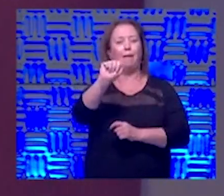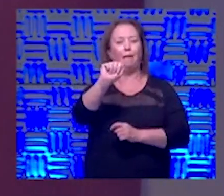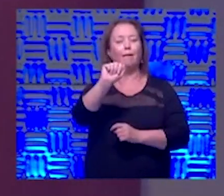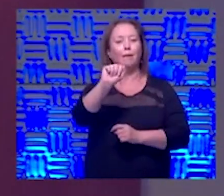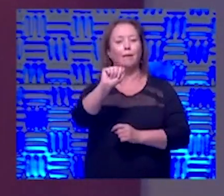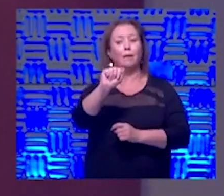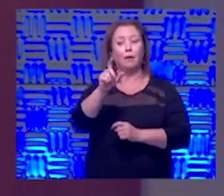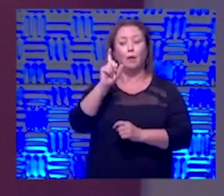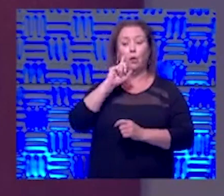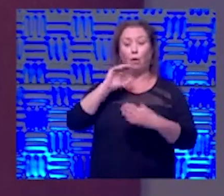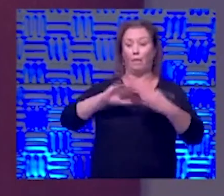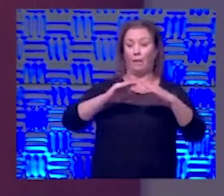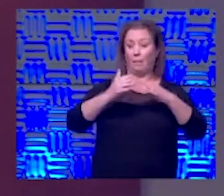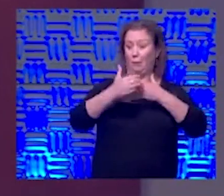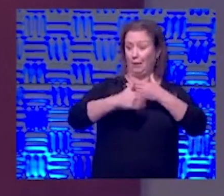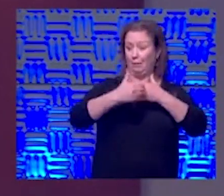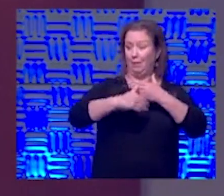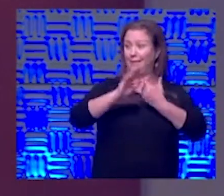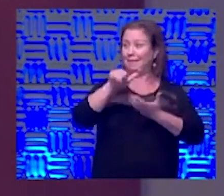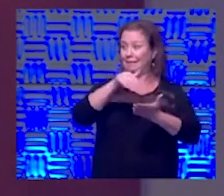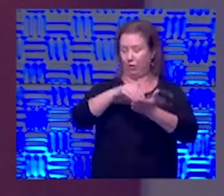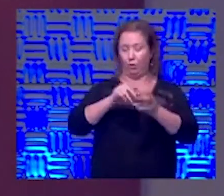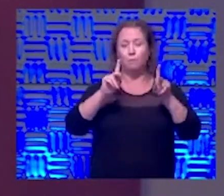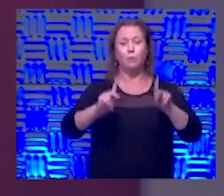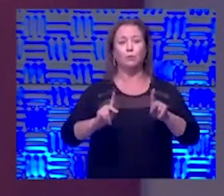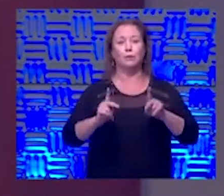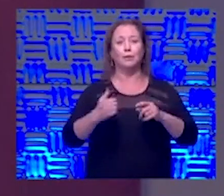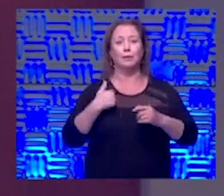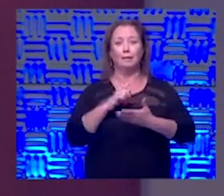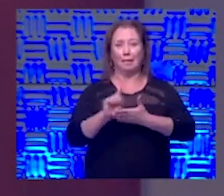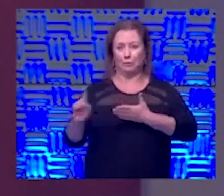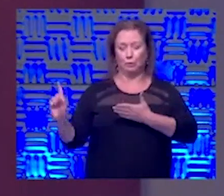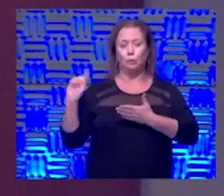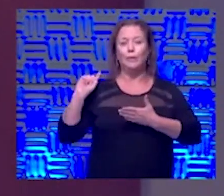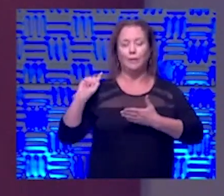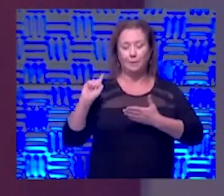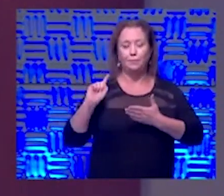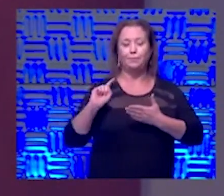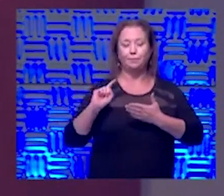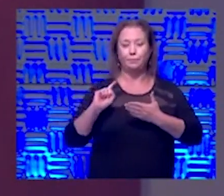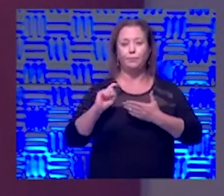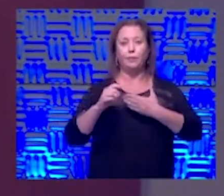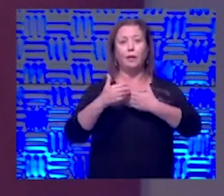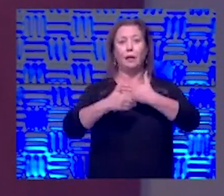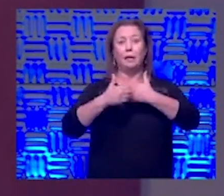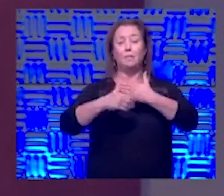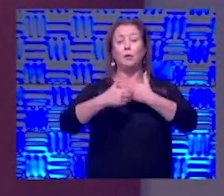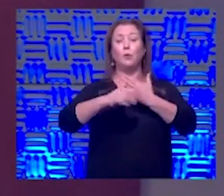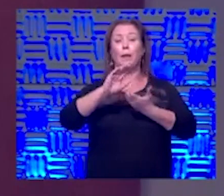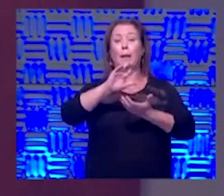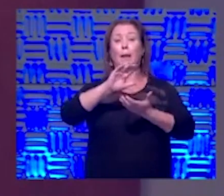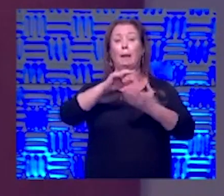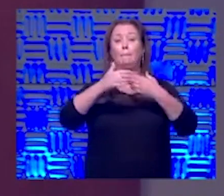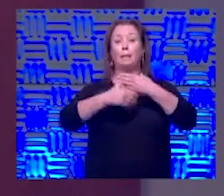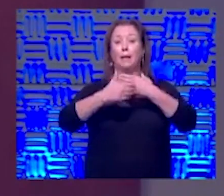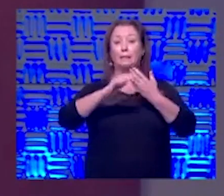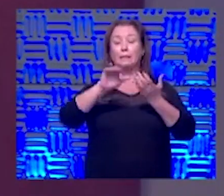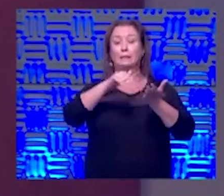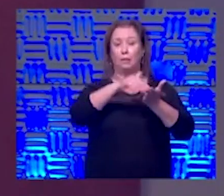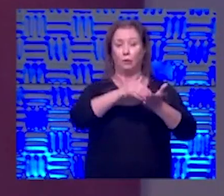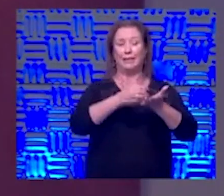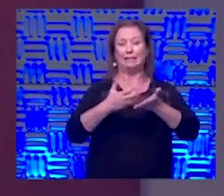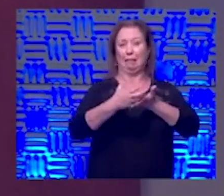You had the community blood center person on the show before. Indeed. And they are a collection center, so is the American Red